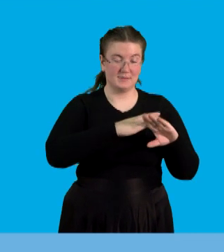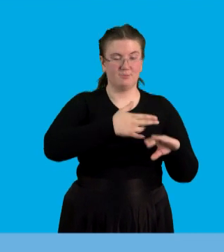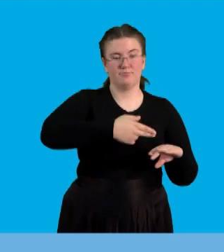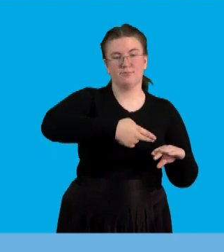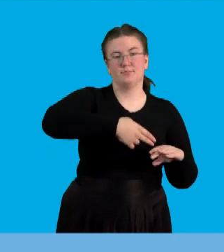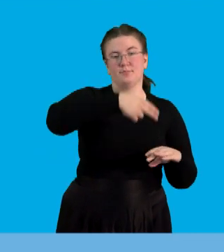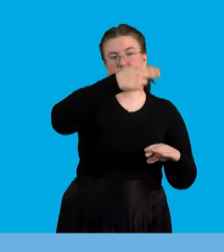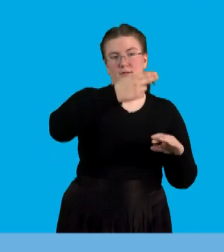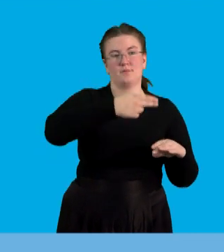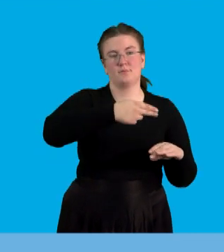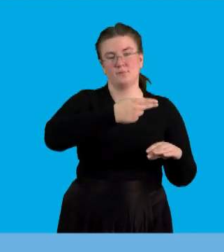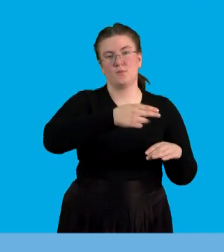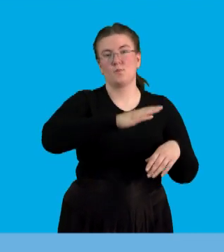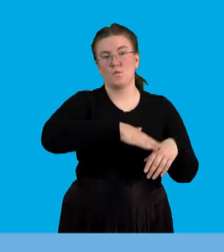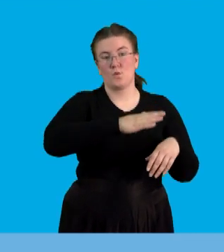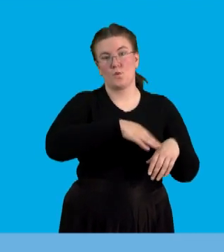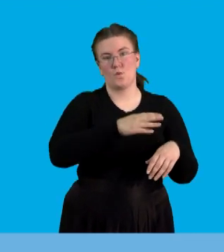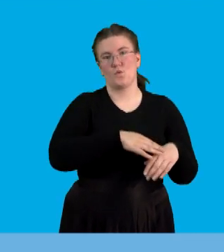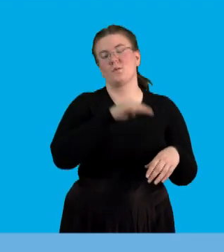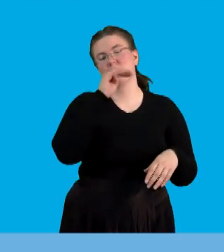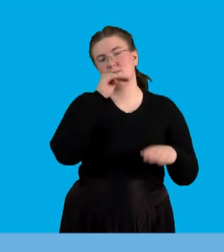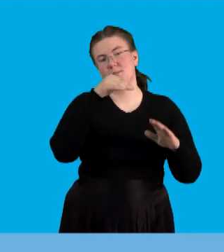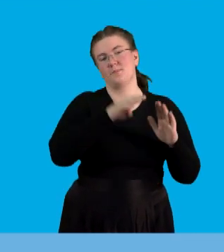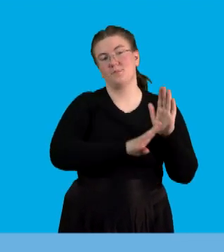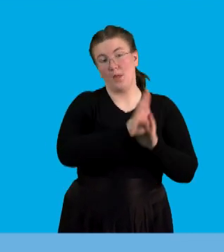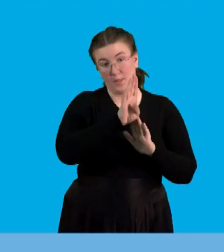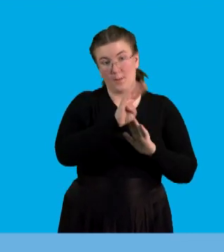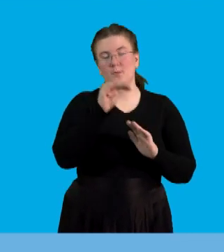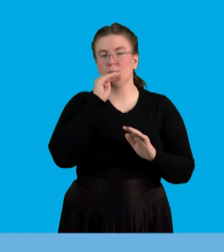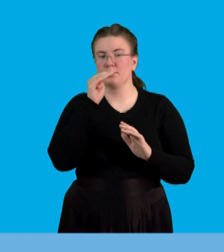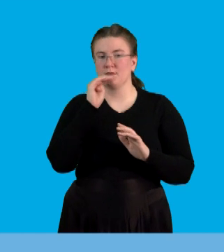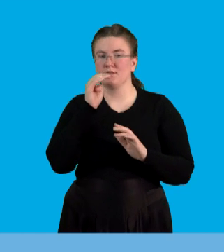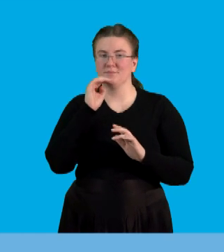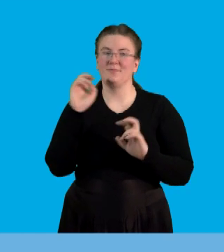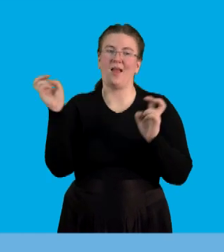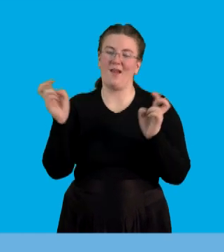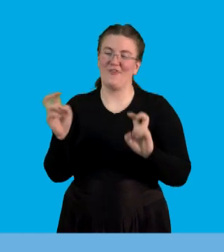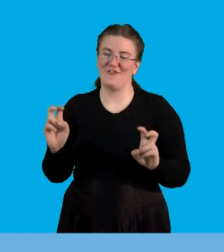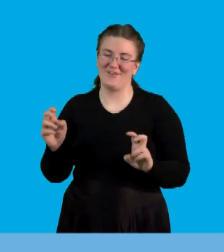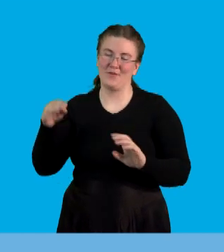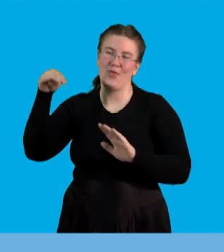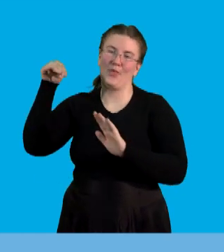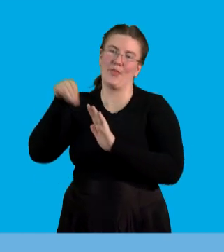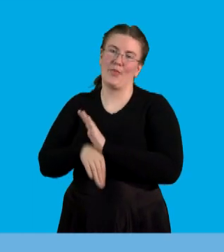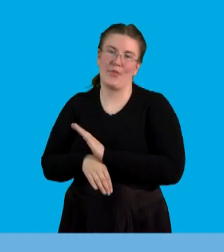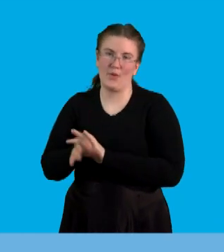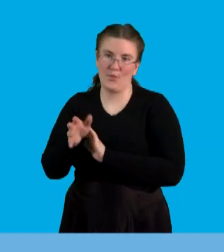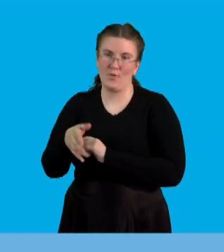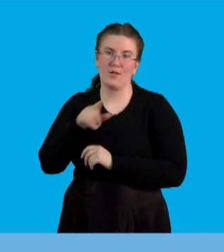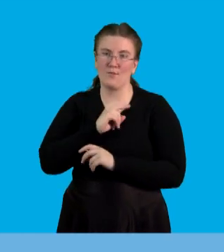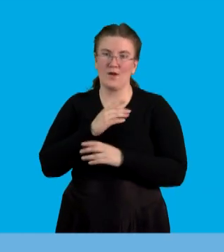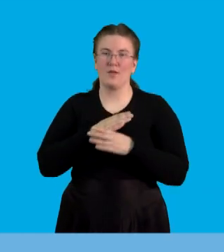resistance, then the electric current within that particular circuit is going to be low, because there is a lot of resistance